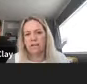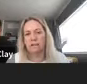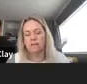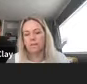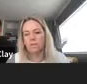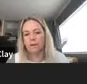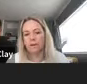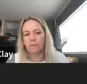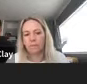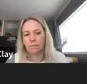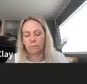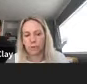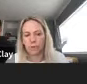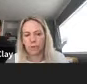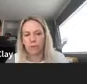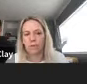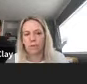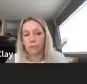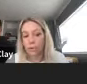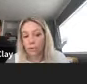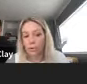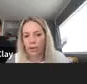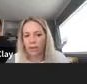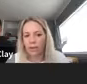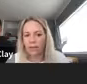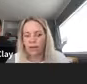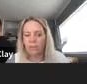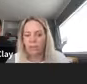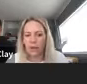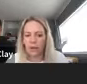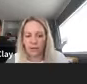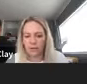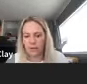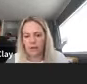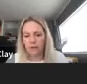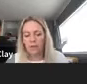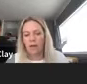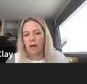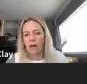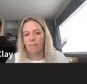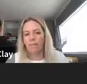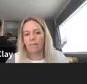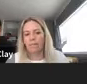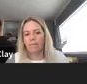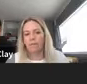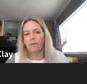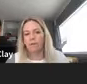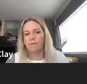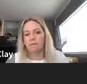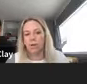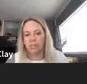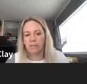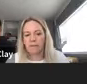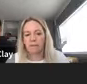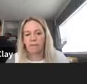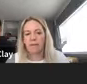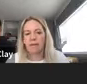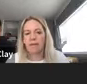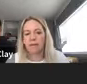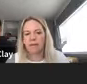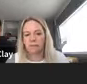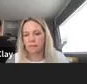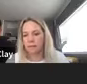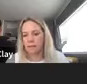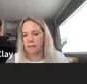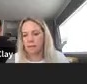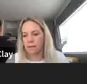friends and cousins. So we have the beauty of living on Orake on our Papakainga. So Indy's watching them